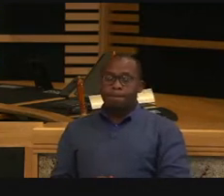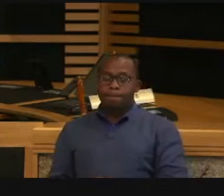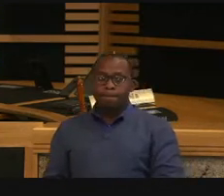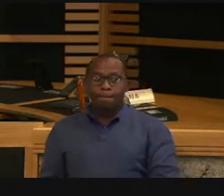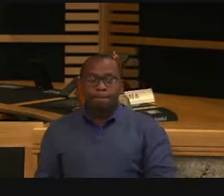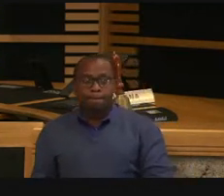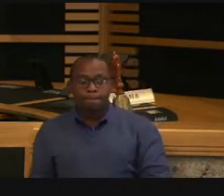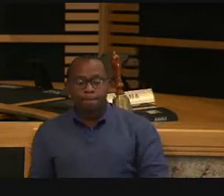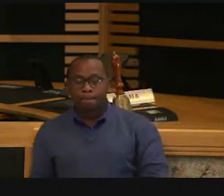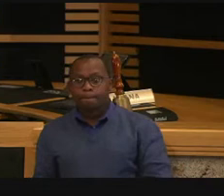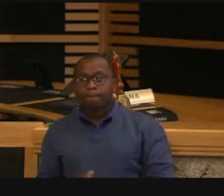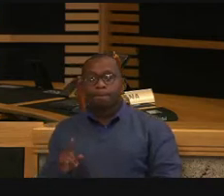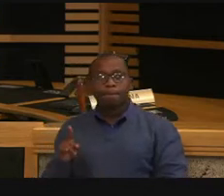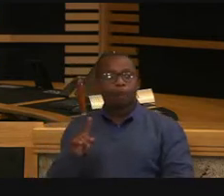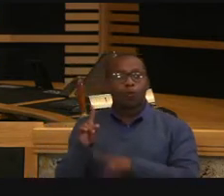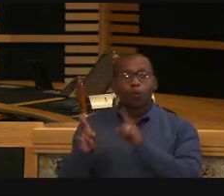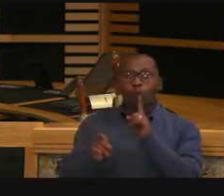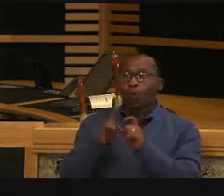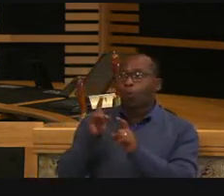directed to the committee?